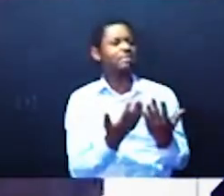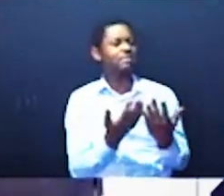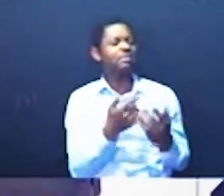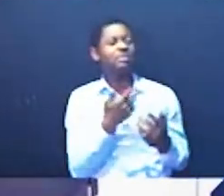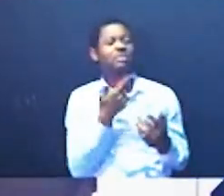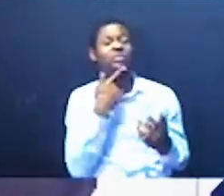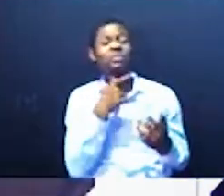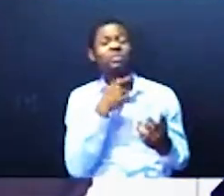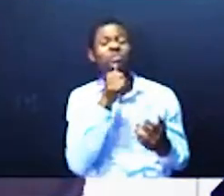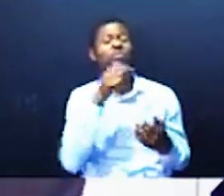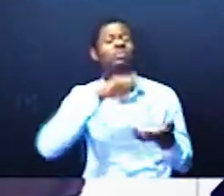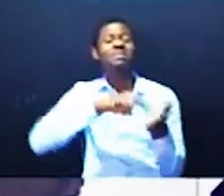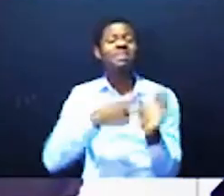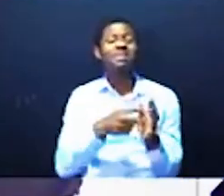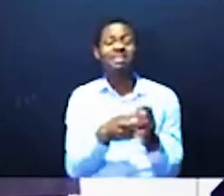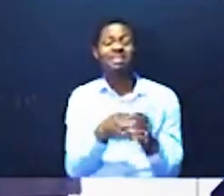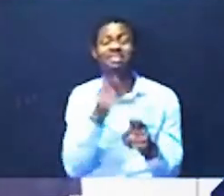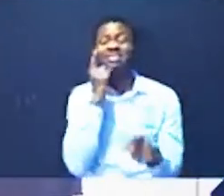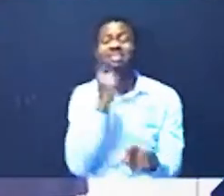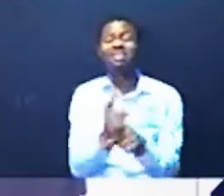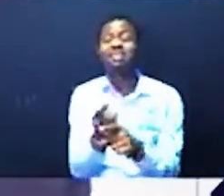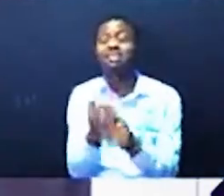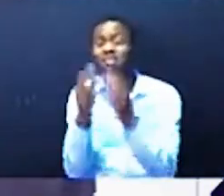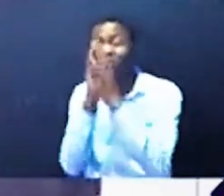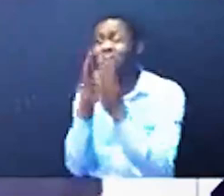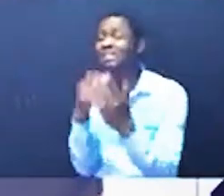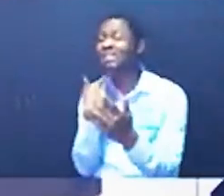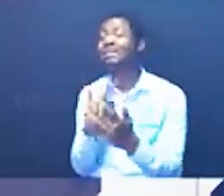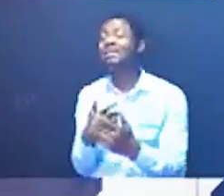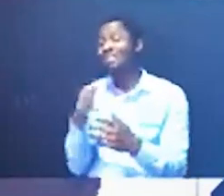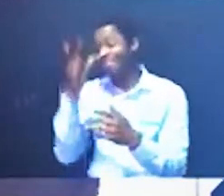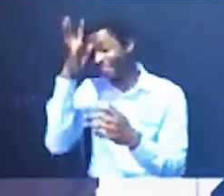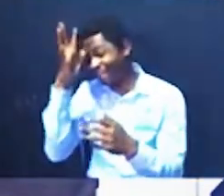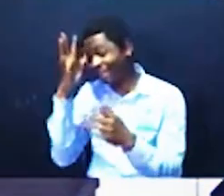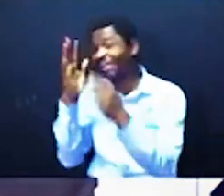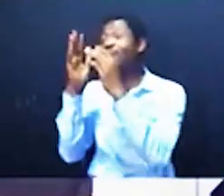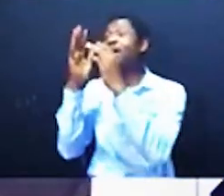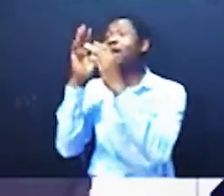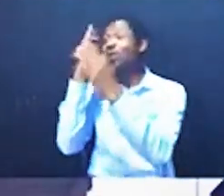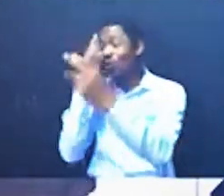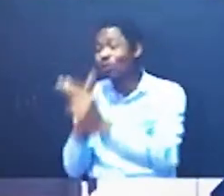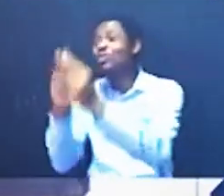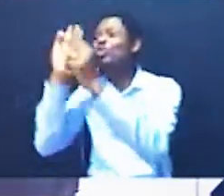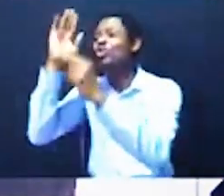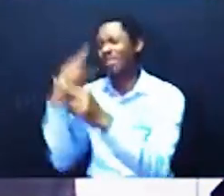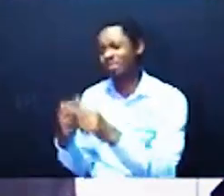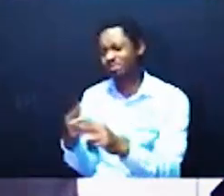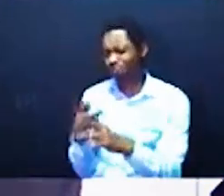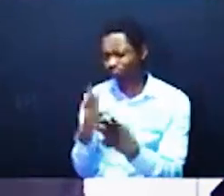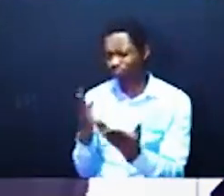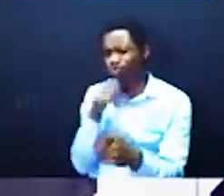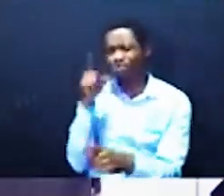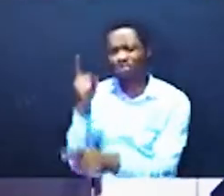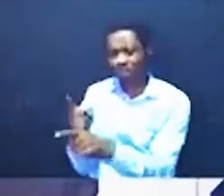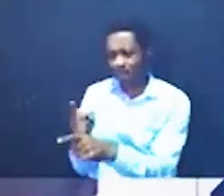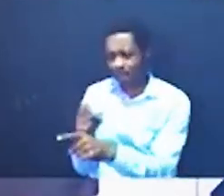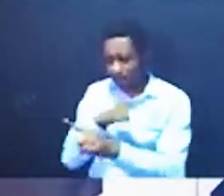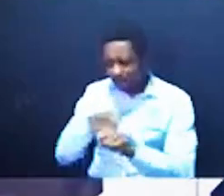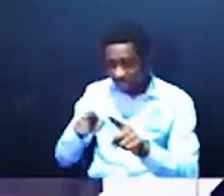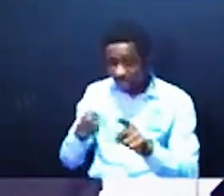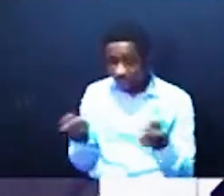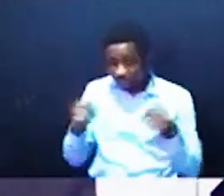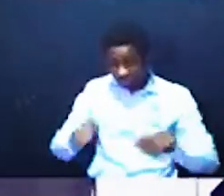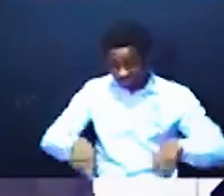say, "Father, hallowed be thy name." But in our walk, we should hallow the name. We should set it apart as